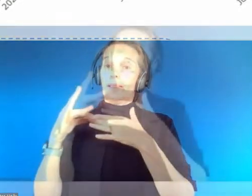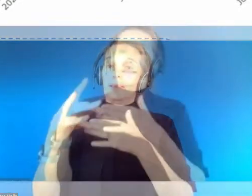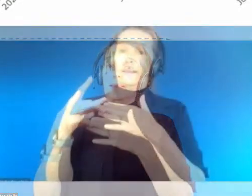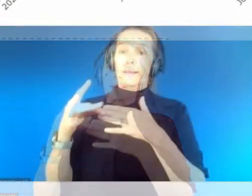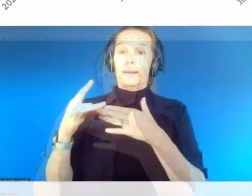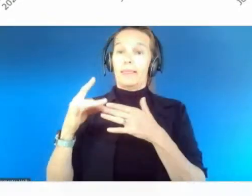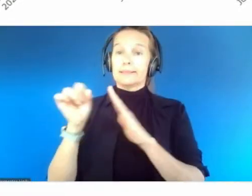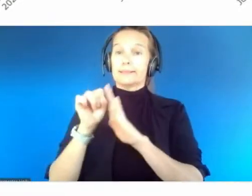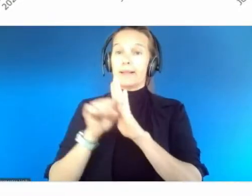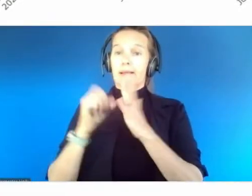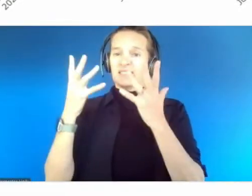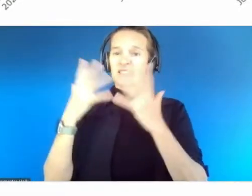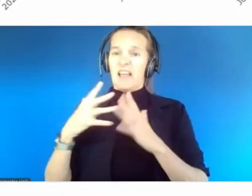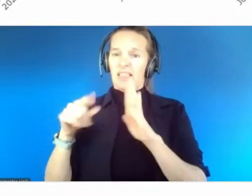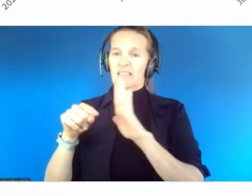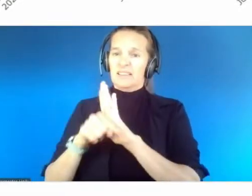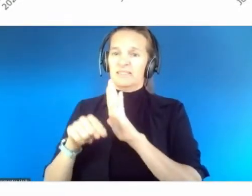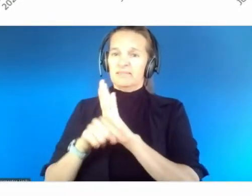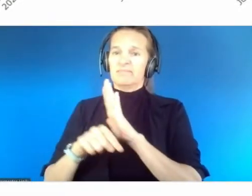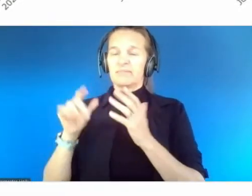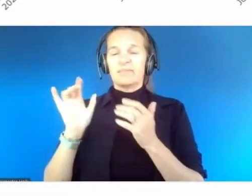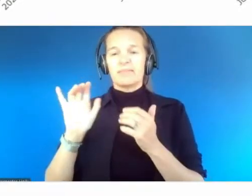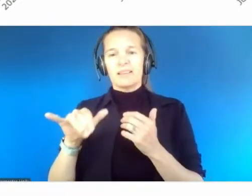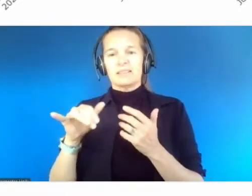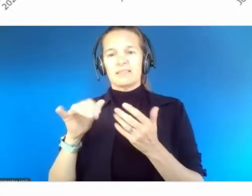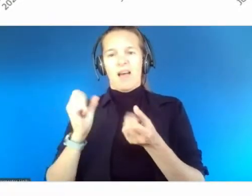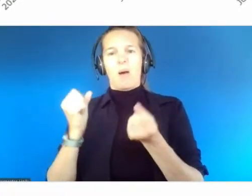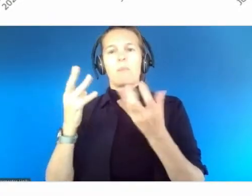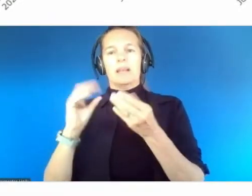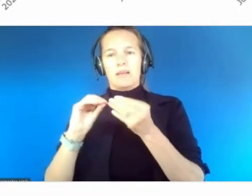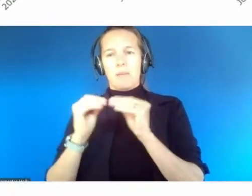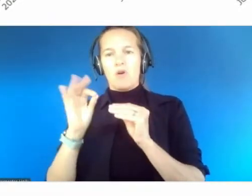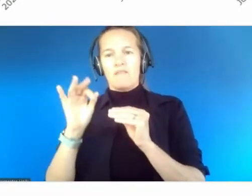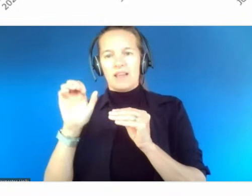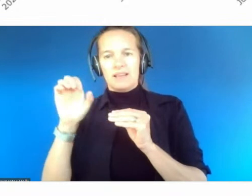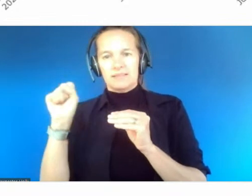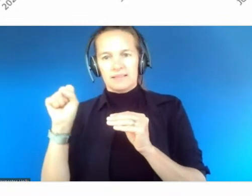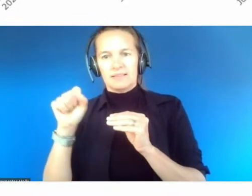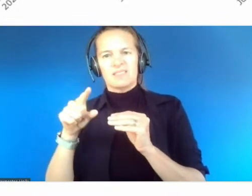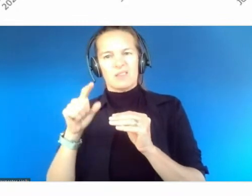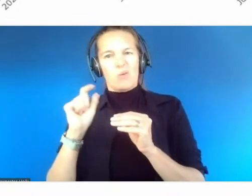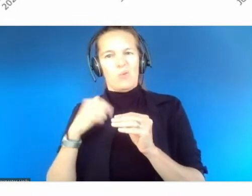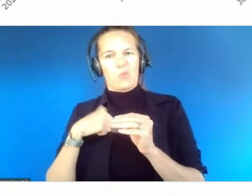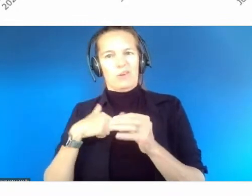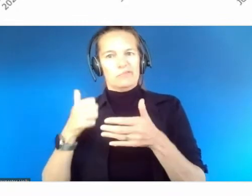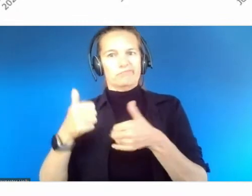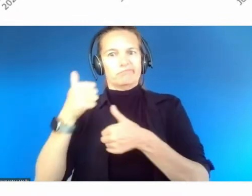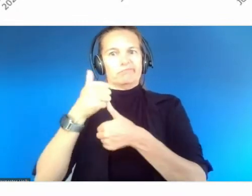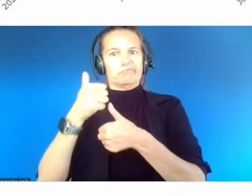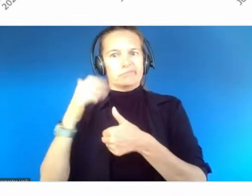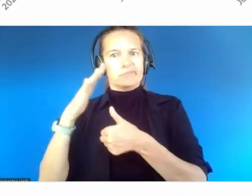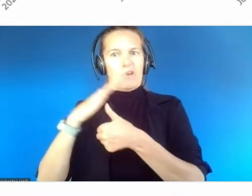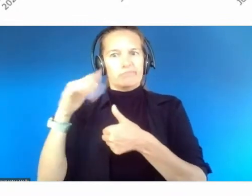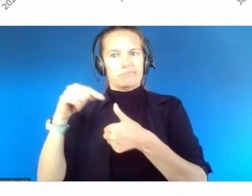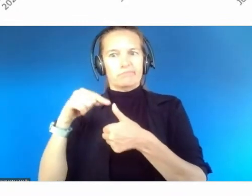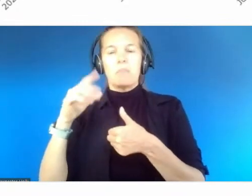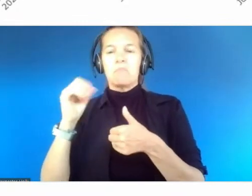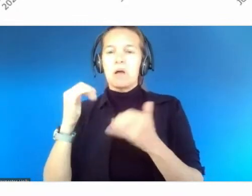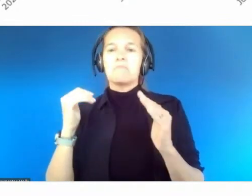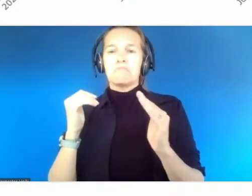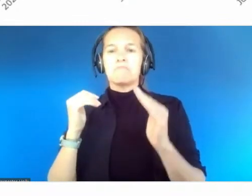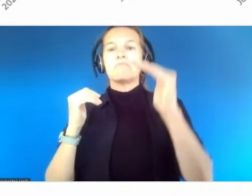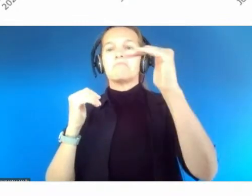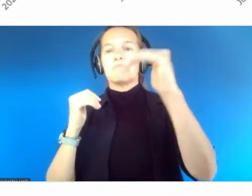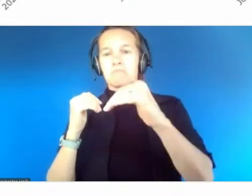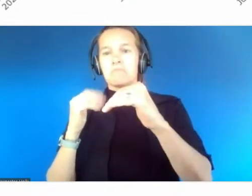unfortunately, in the numbers of cases. However, it does seem to be coming down. Mendocino, as you can see in the